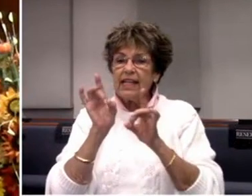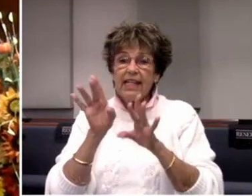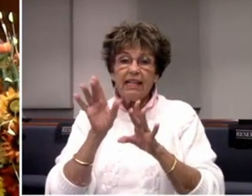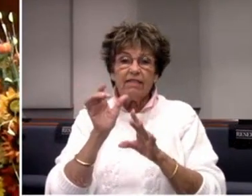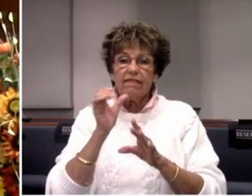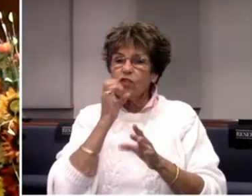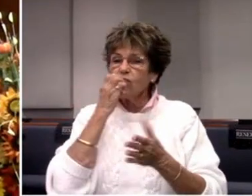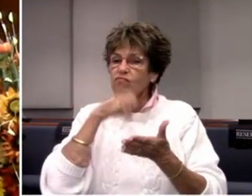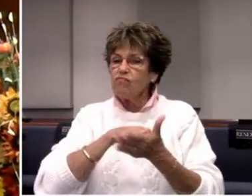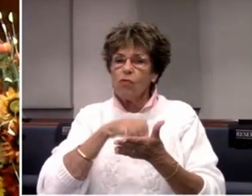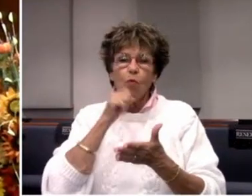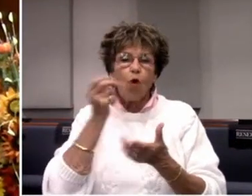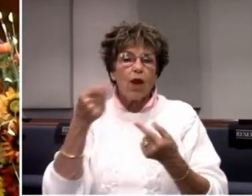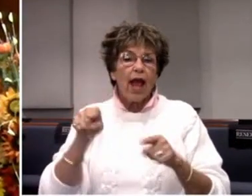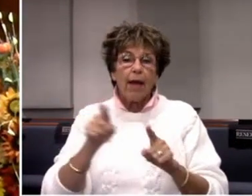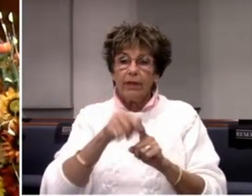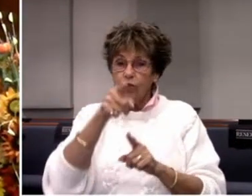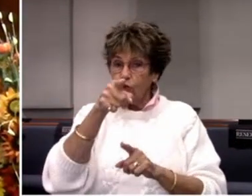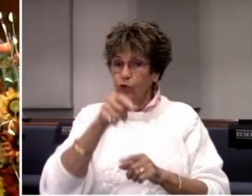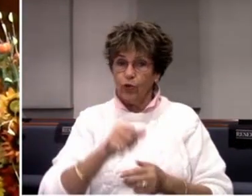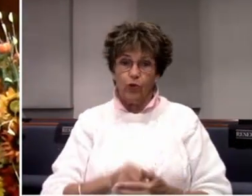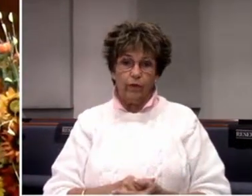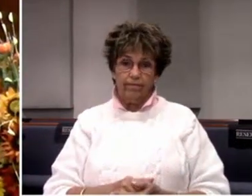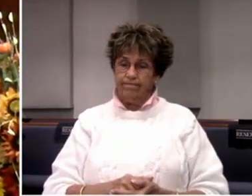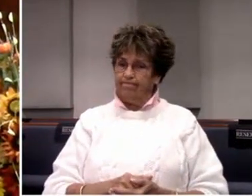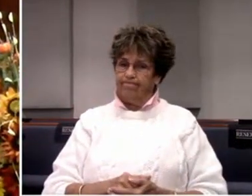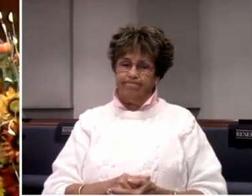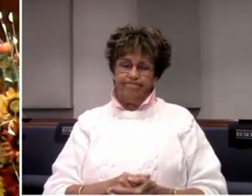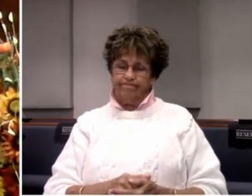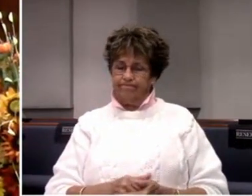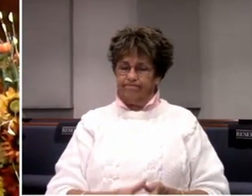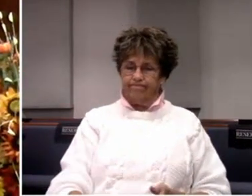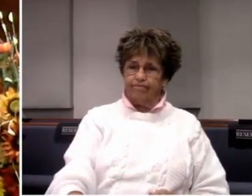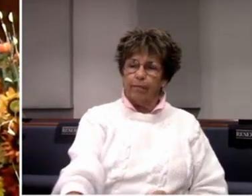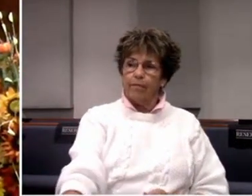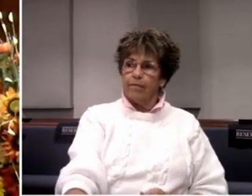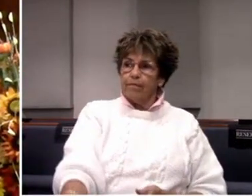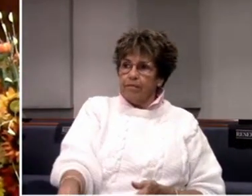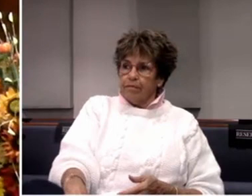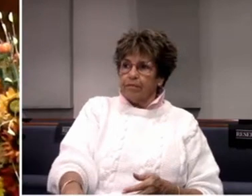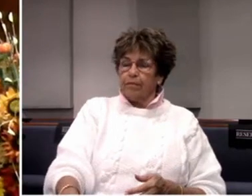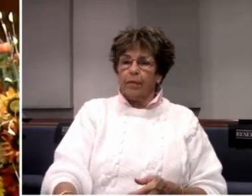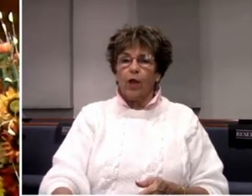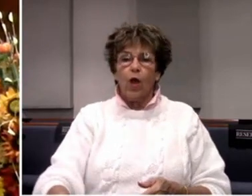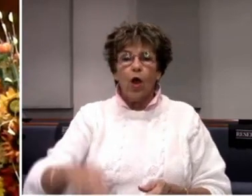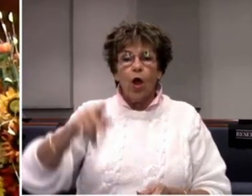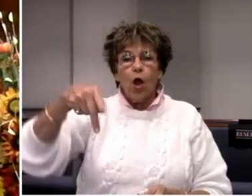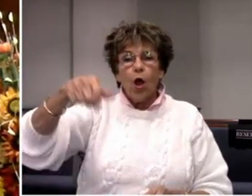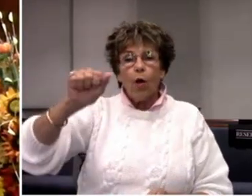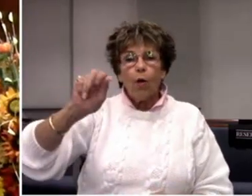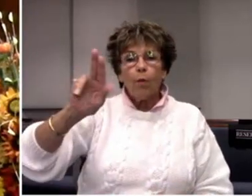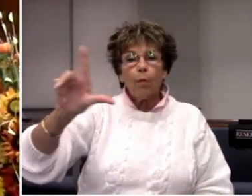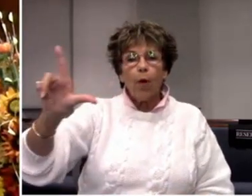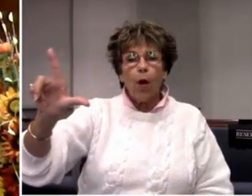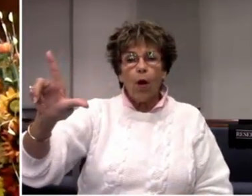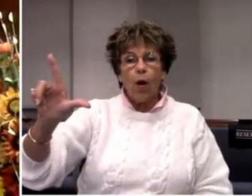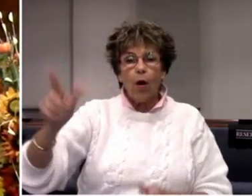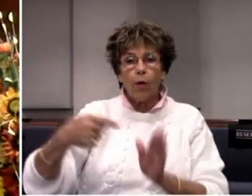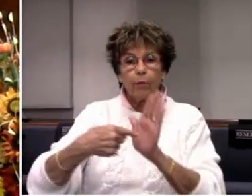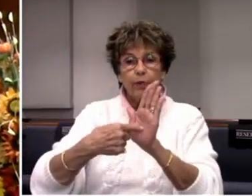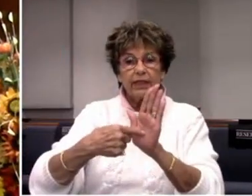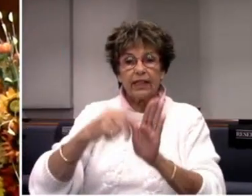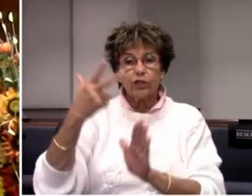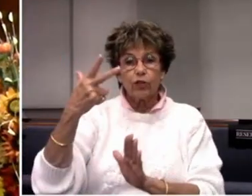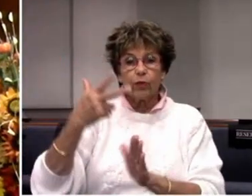Paul here takes three great truths and he presents them to us